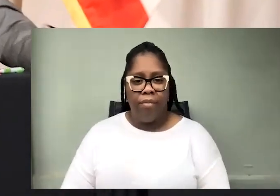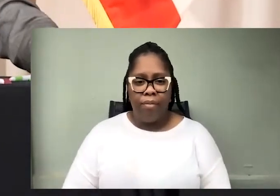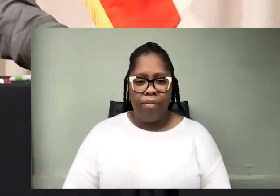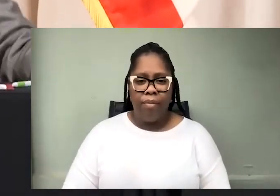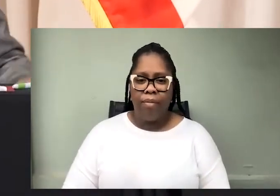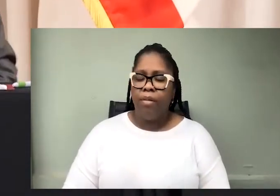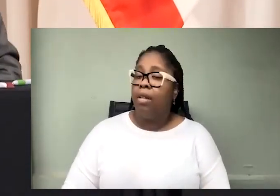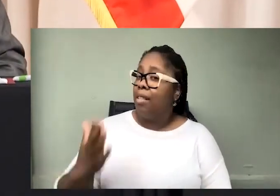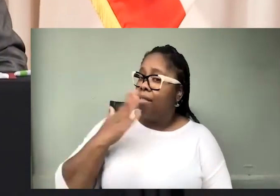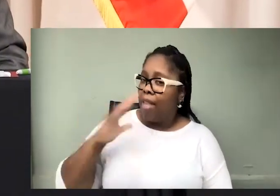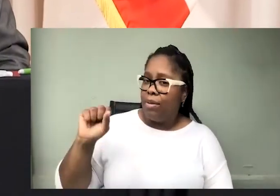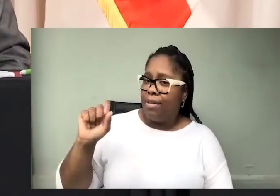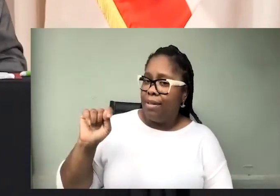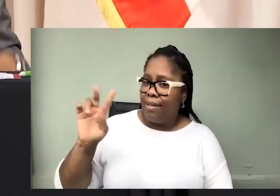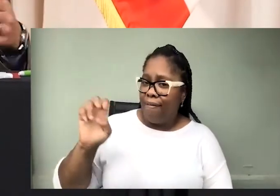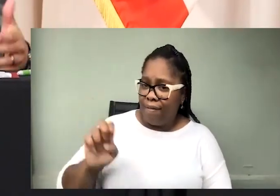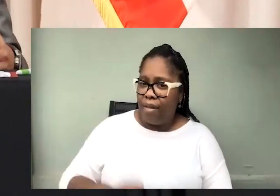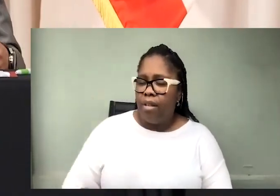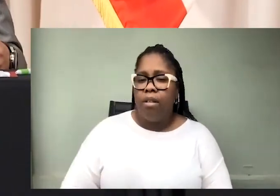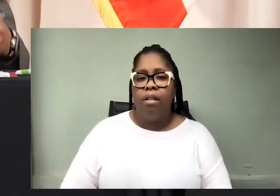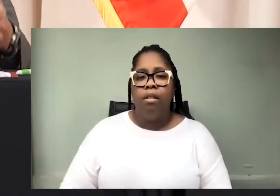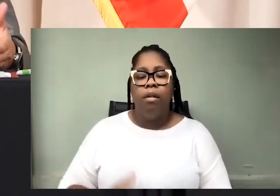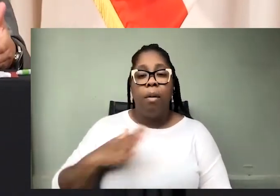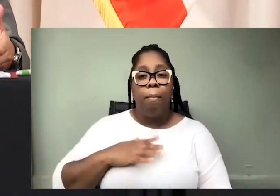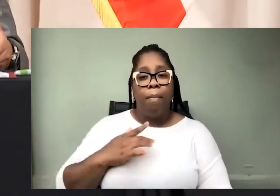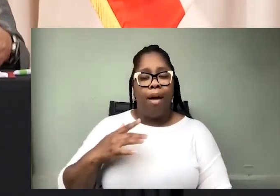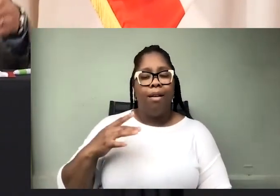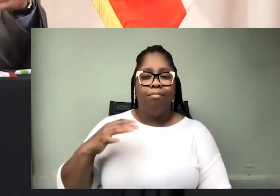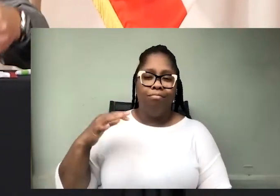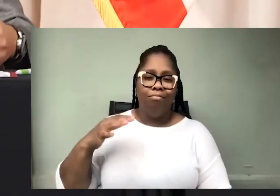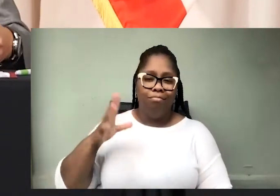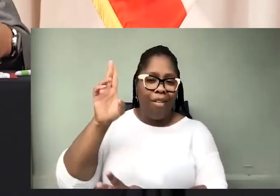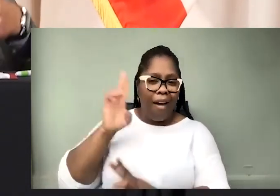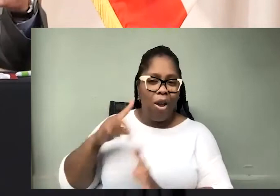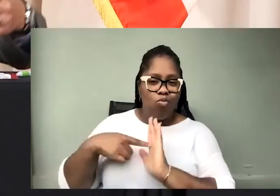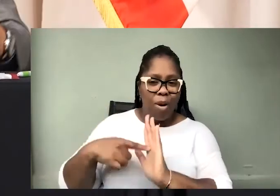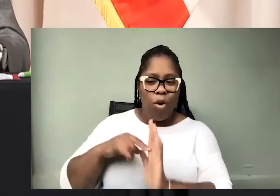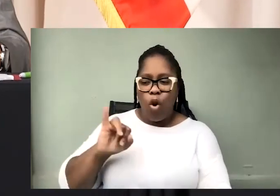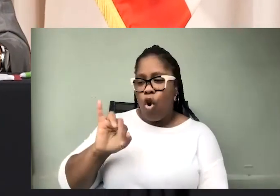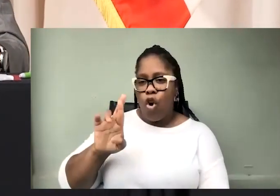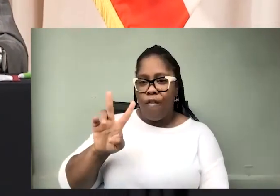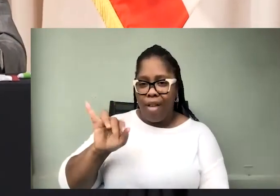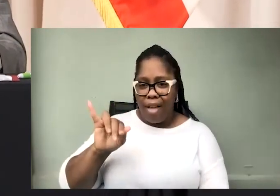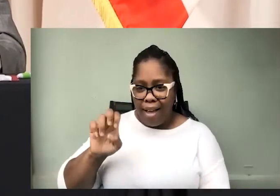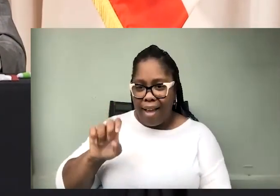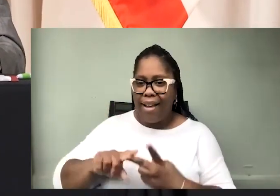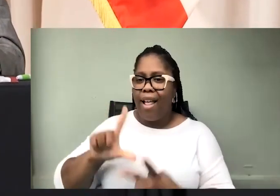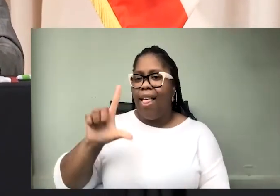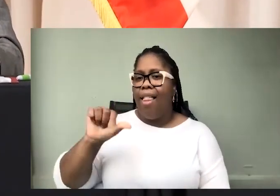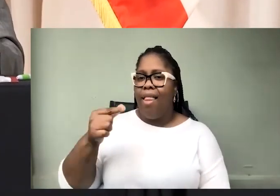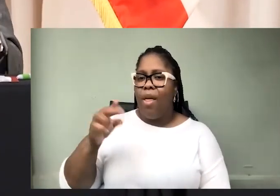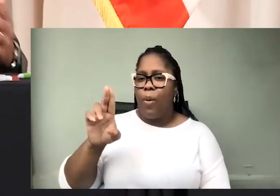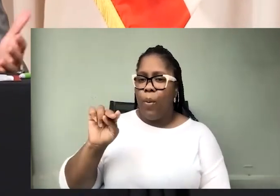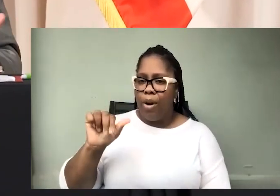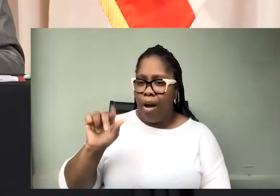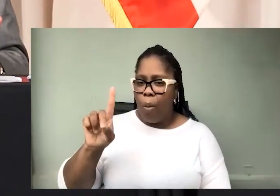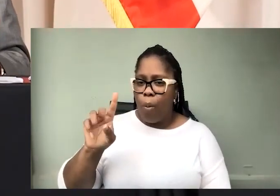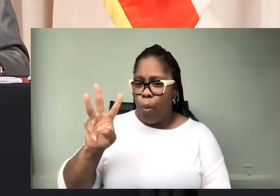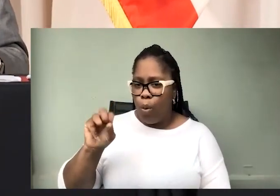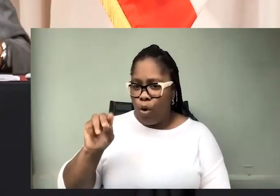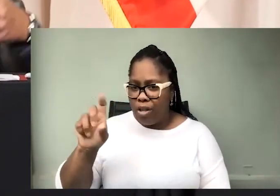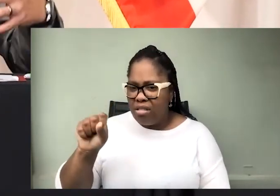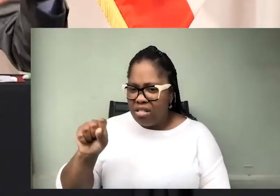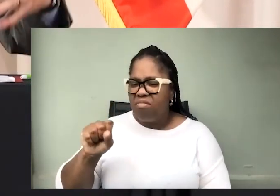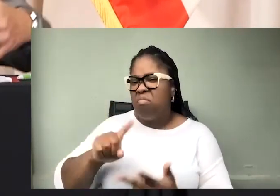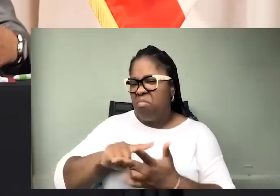Thank you, Steve. So I have the privilege of representing Irvine as well as Laguna Woods and some other areas. And what we know in